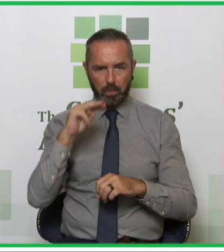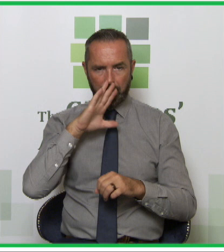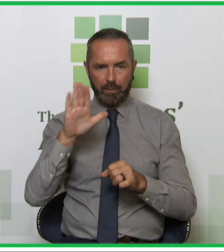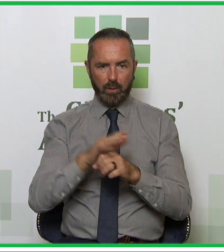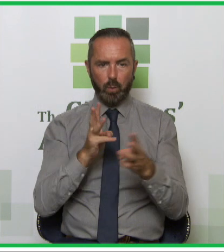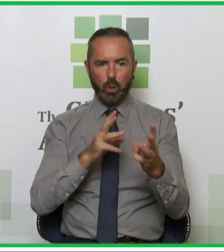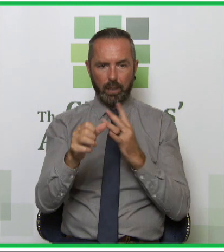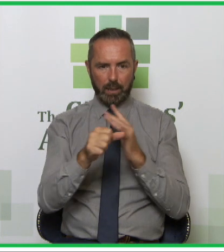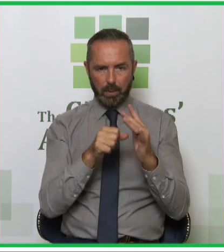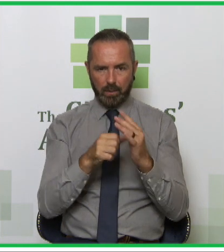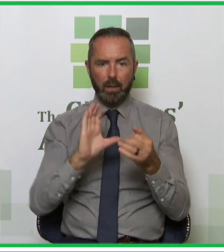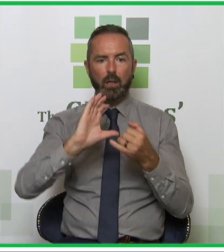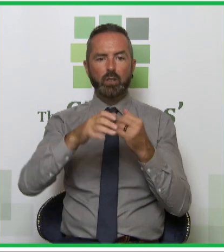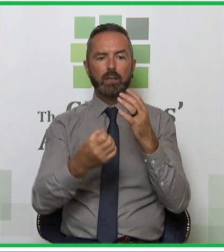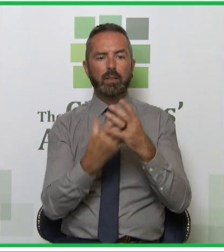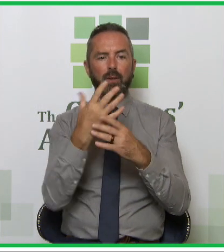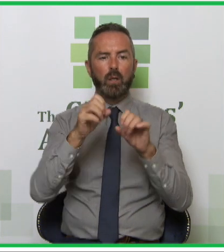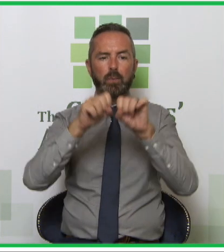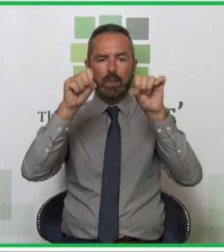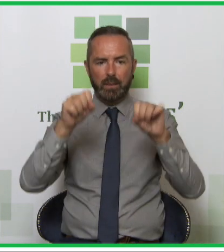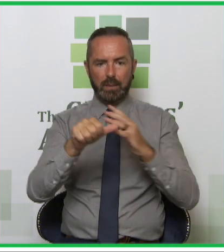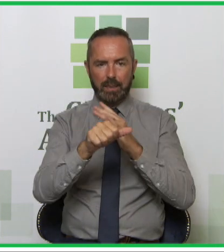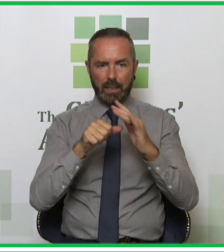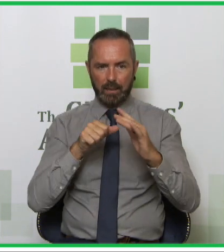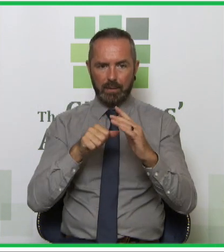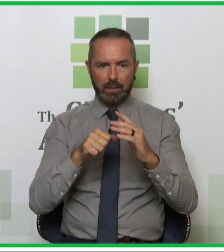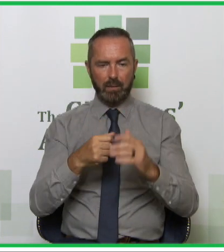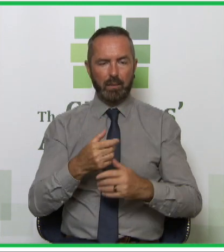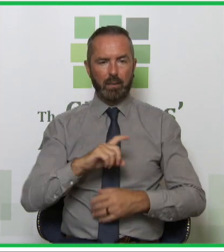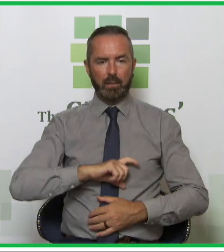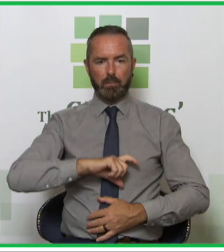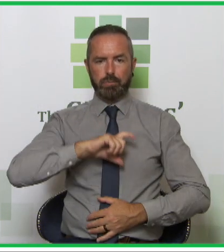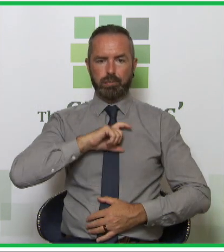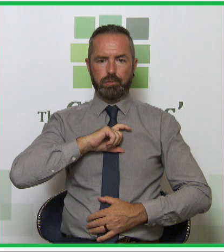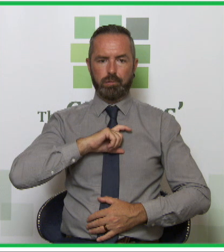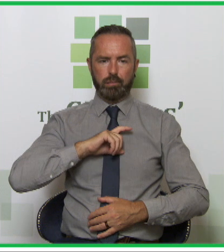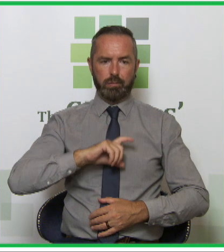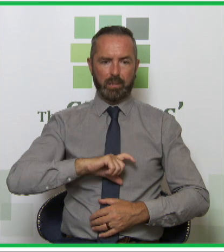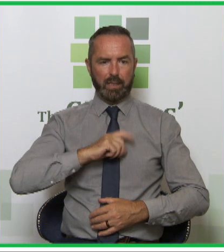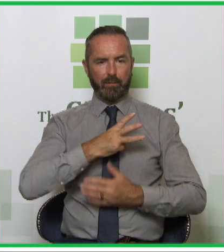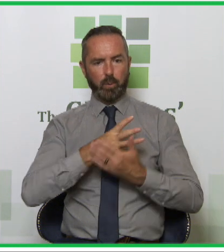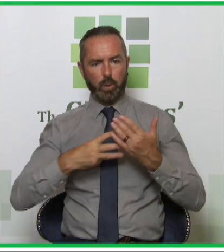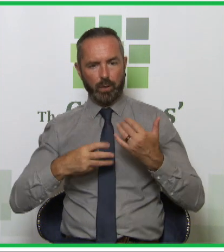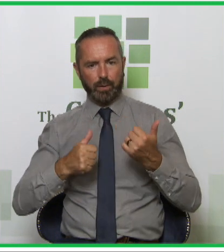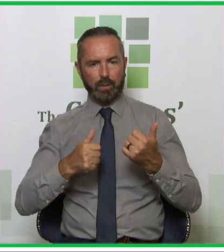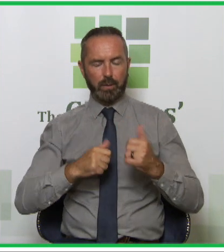and have an opportunity to develop their skills. It allows them to build their self-confidence, self-esteem and self-worth.